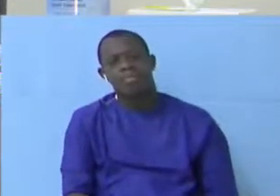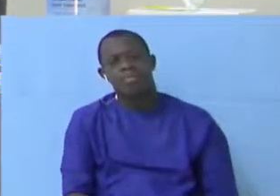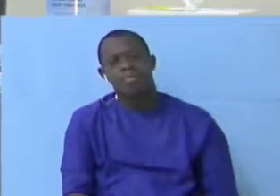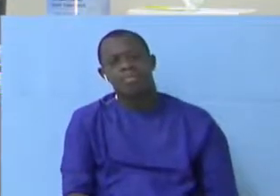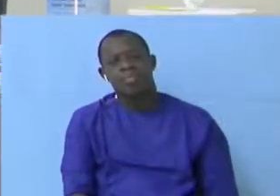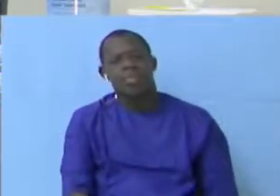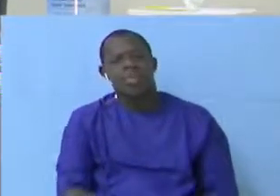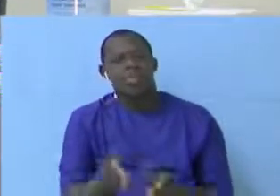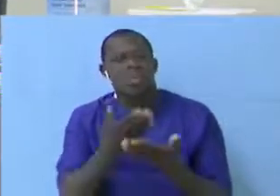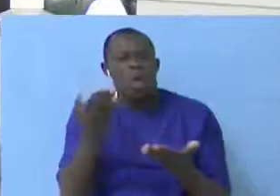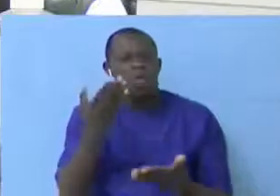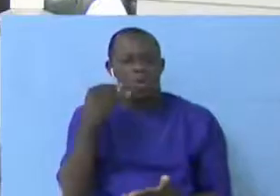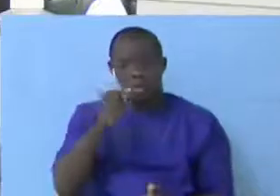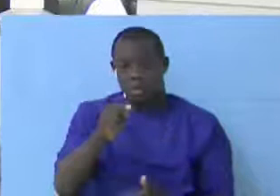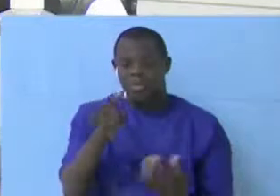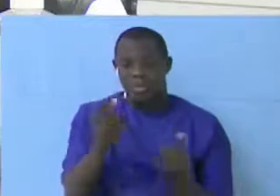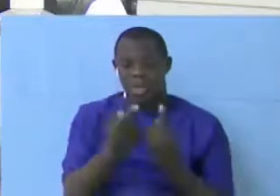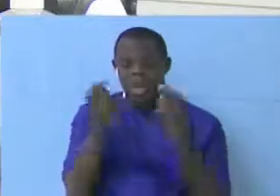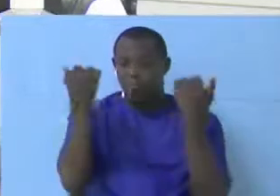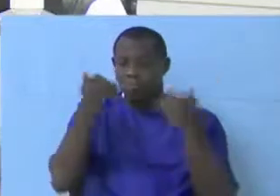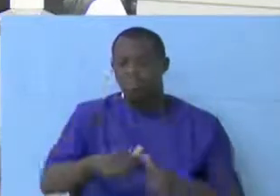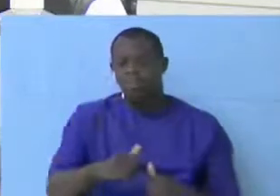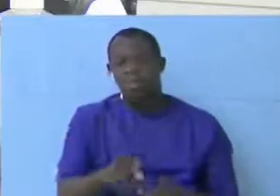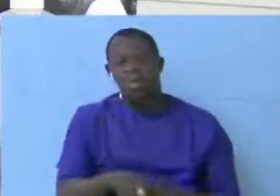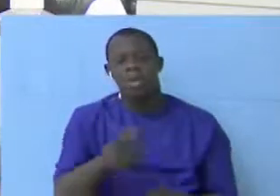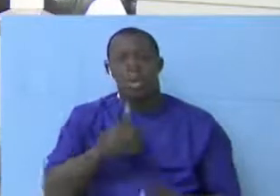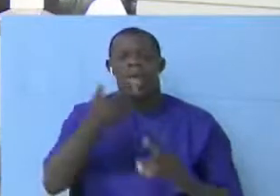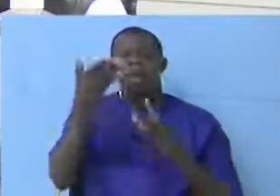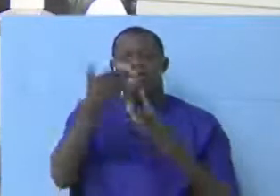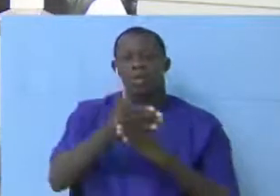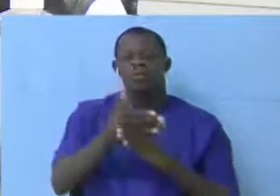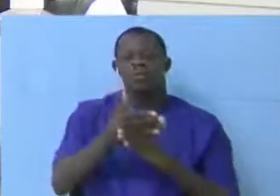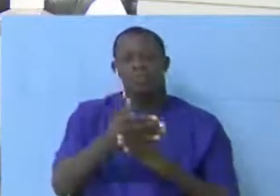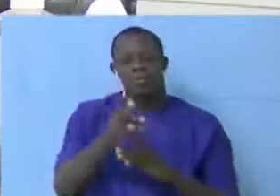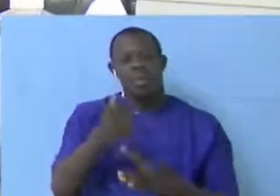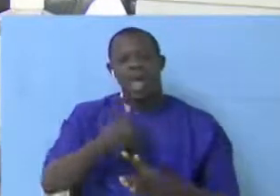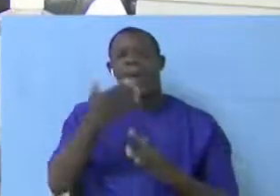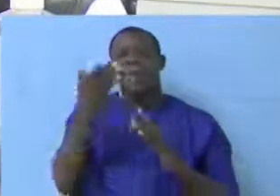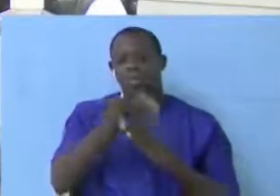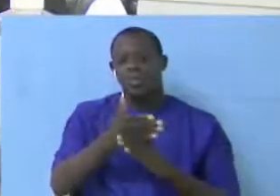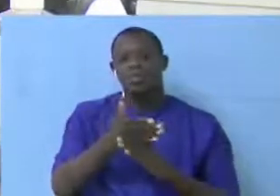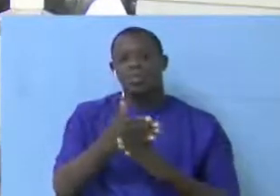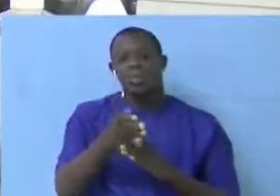Why was that? I believe I sought